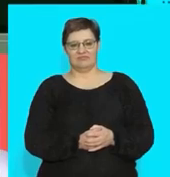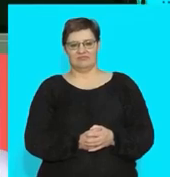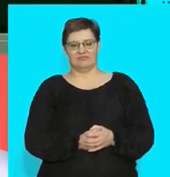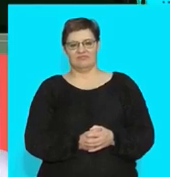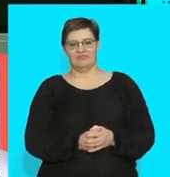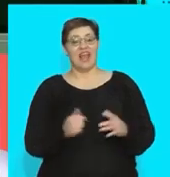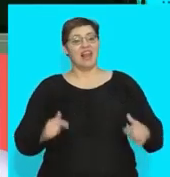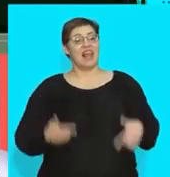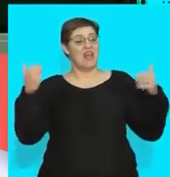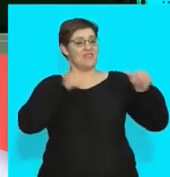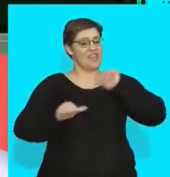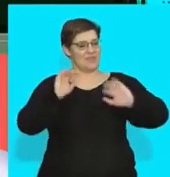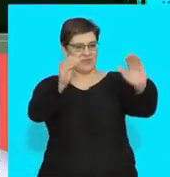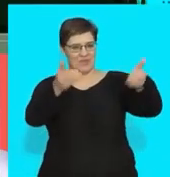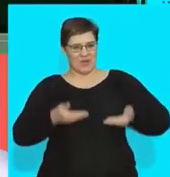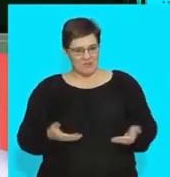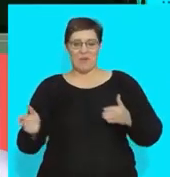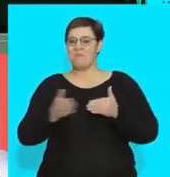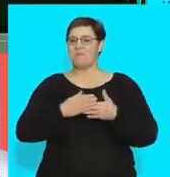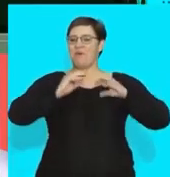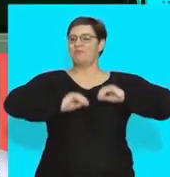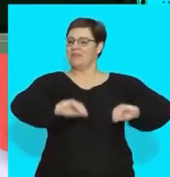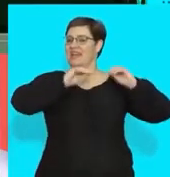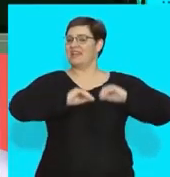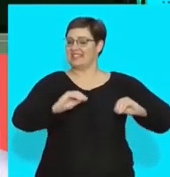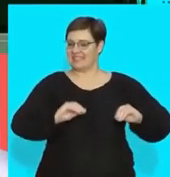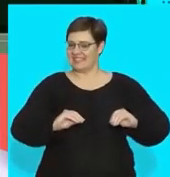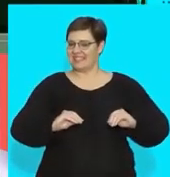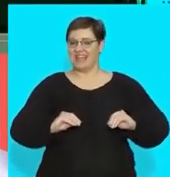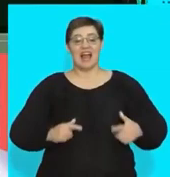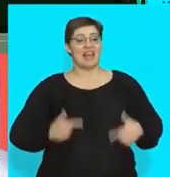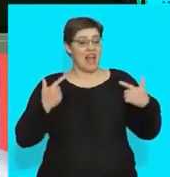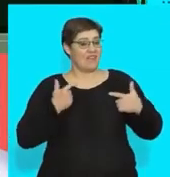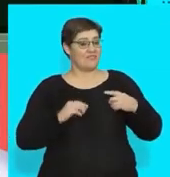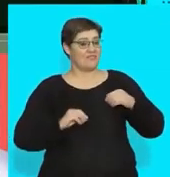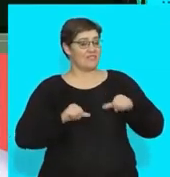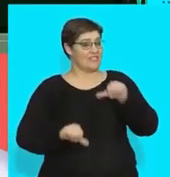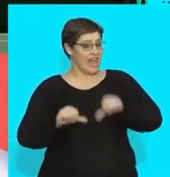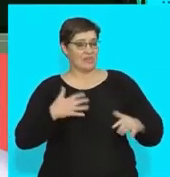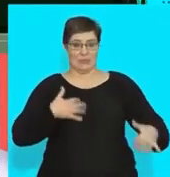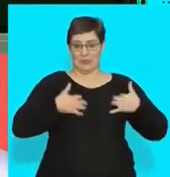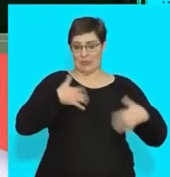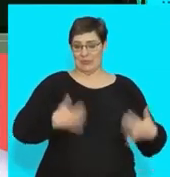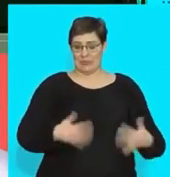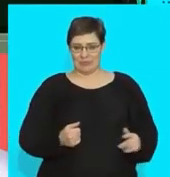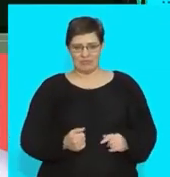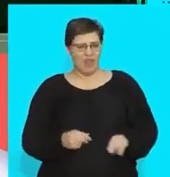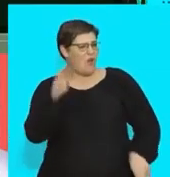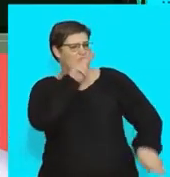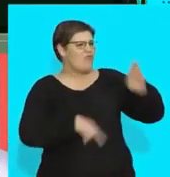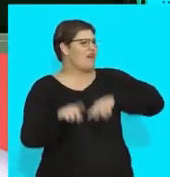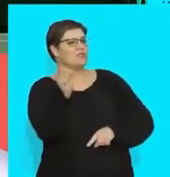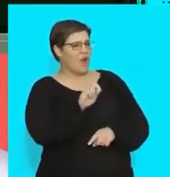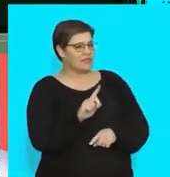Welcome, Life Sciences. Welcome to another exciting life science lesson. We are going to be revising the